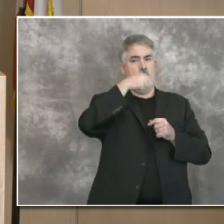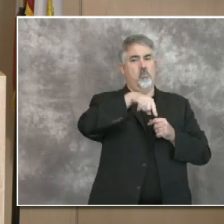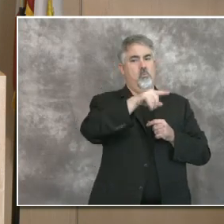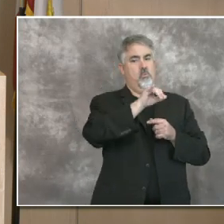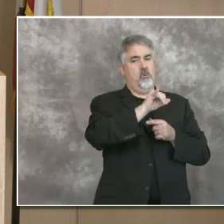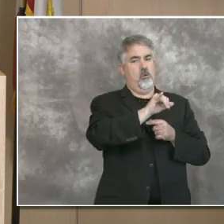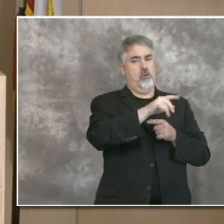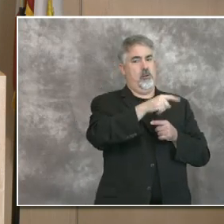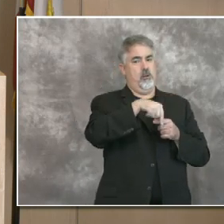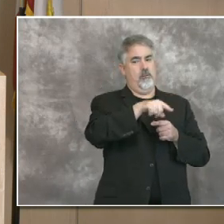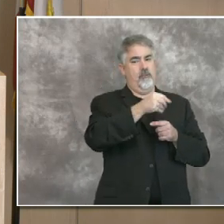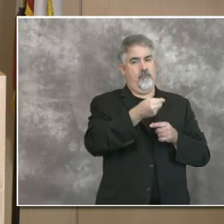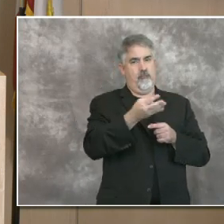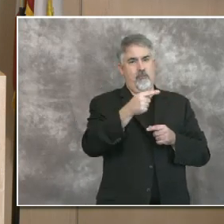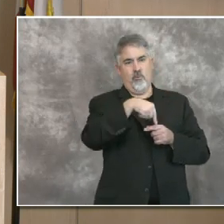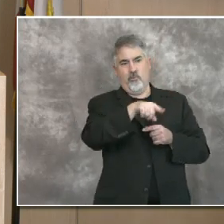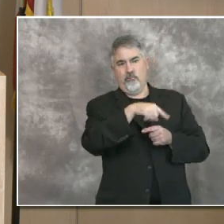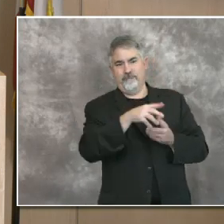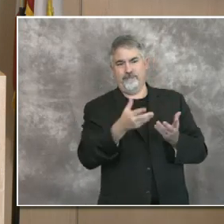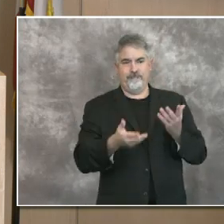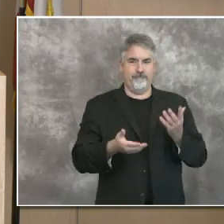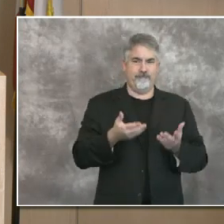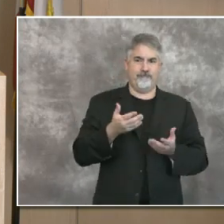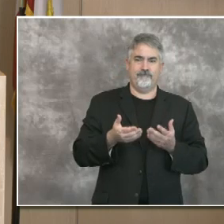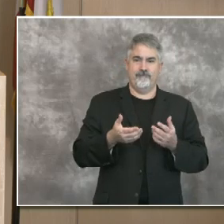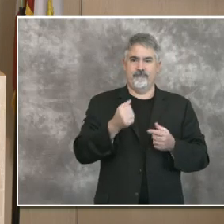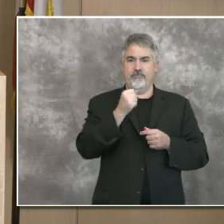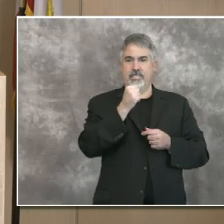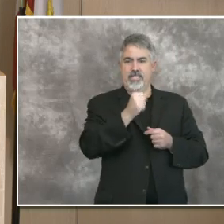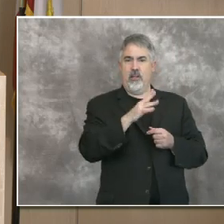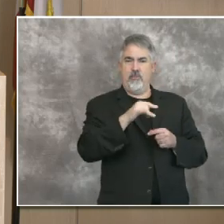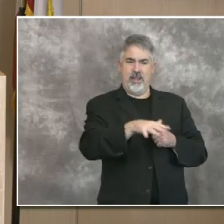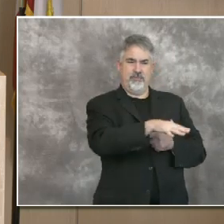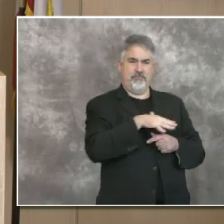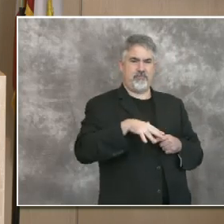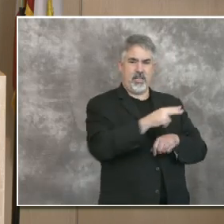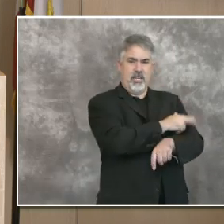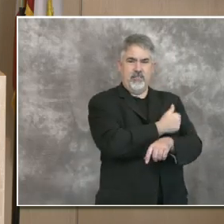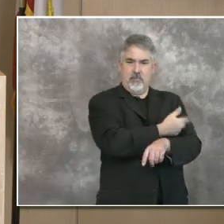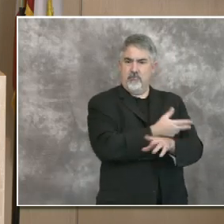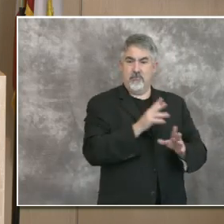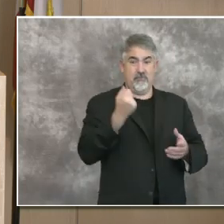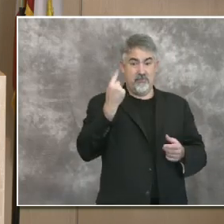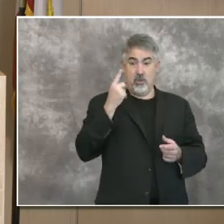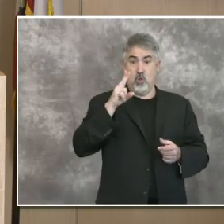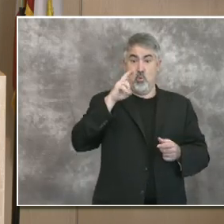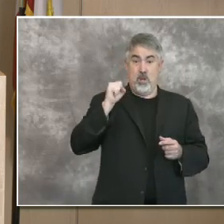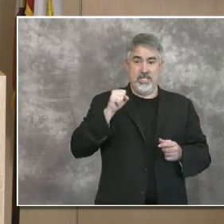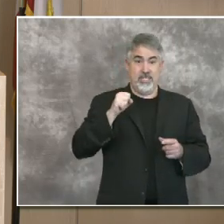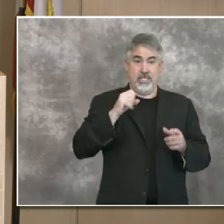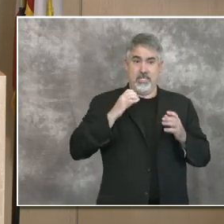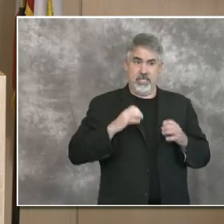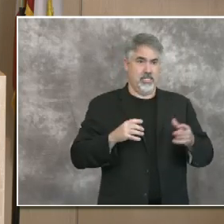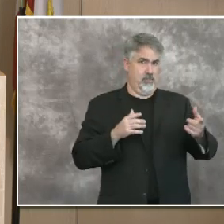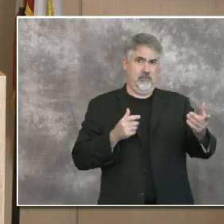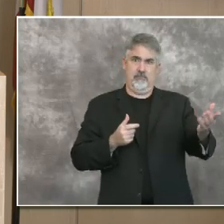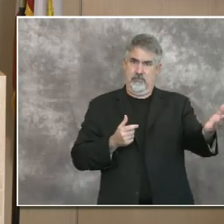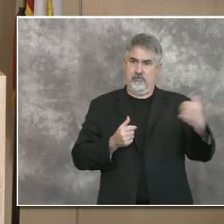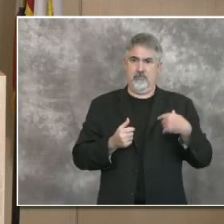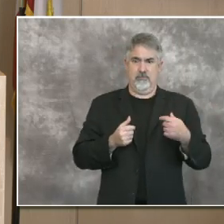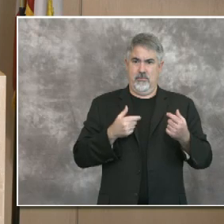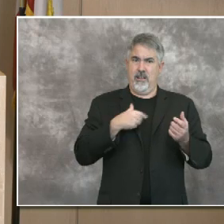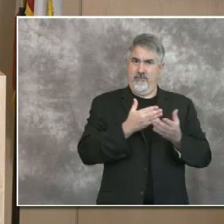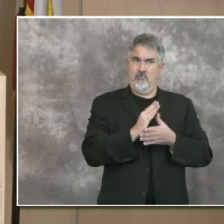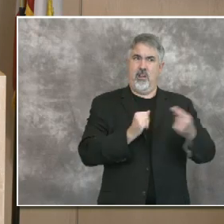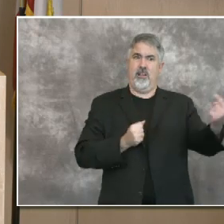few individuals that are being seen in our South Bay hospitals, but these are U.S. citizens who have the right to